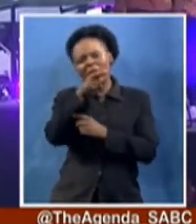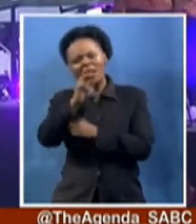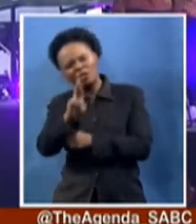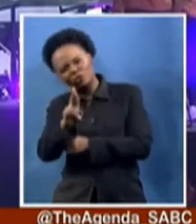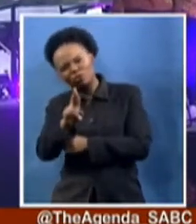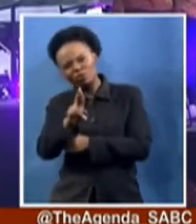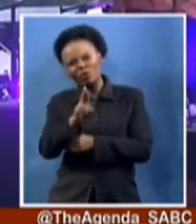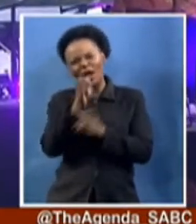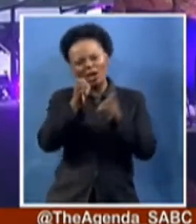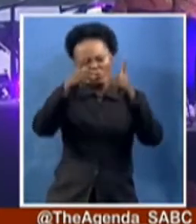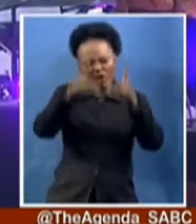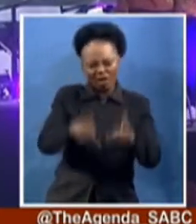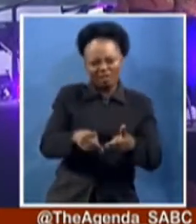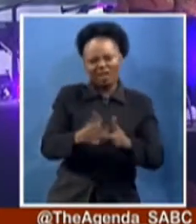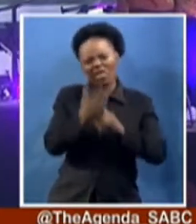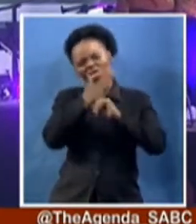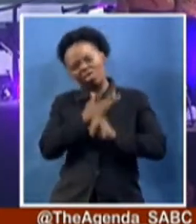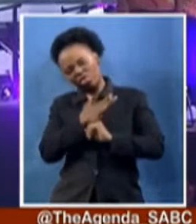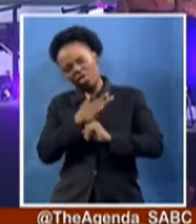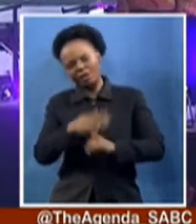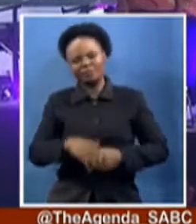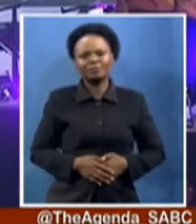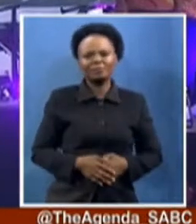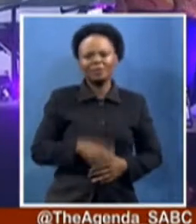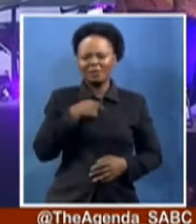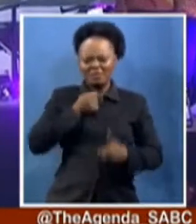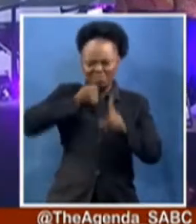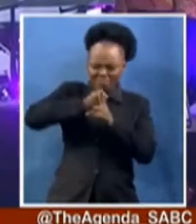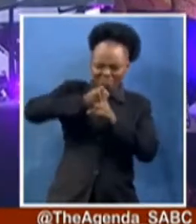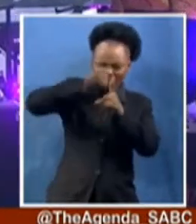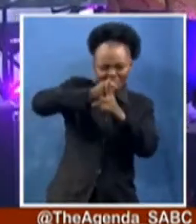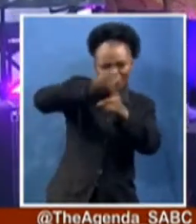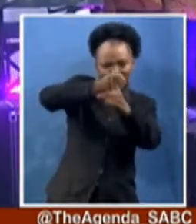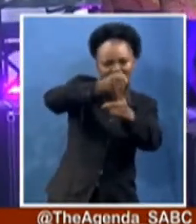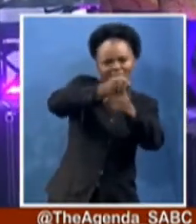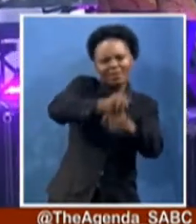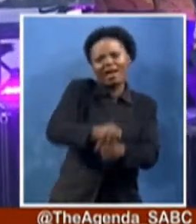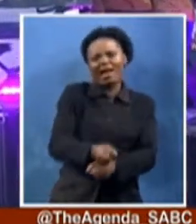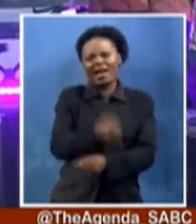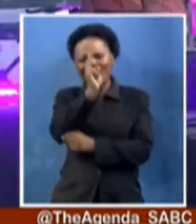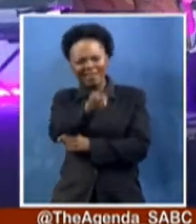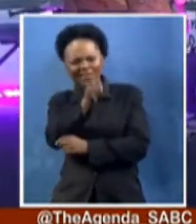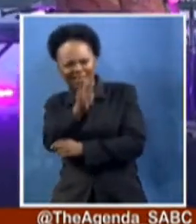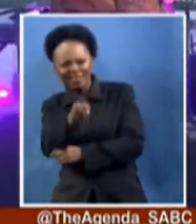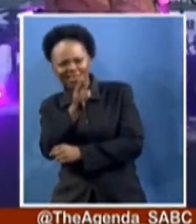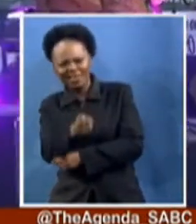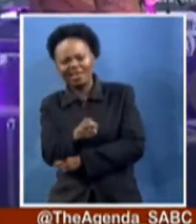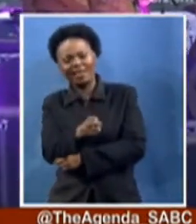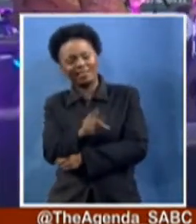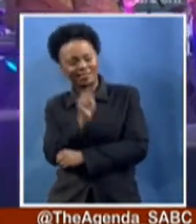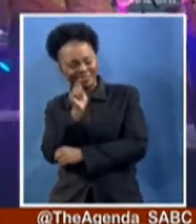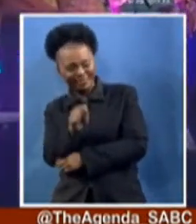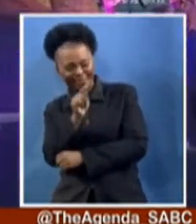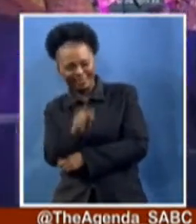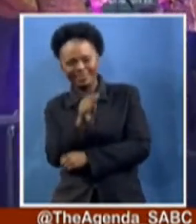I have fought against black domination.